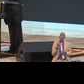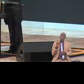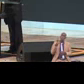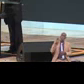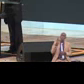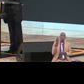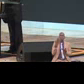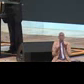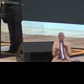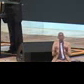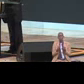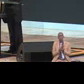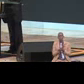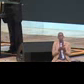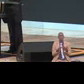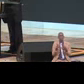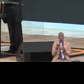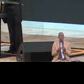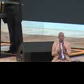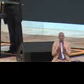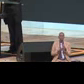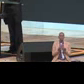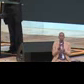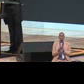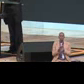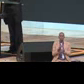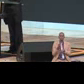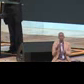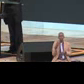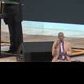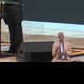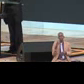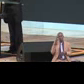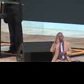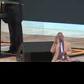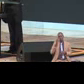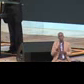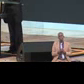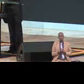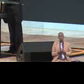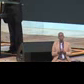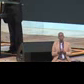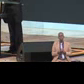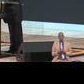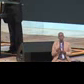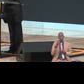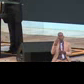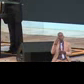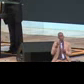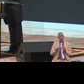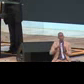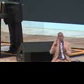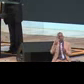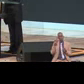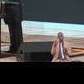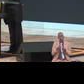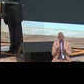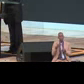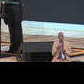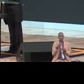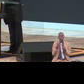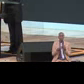that he might destroy every work of the devil for every brother